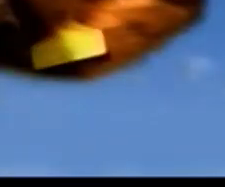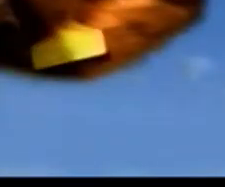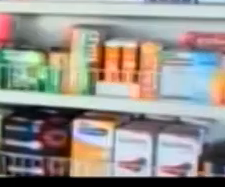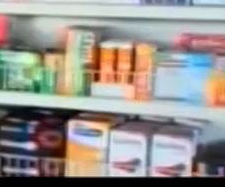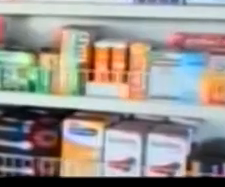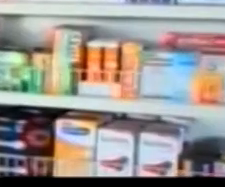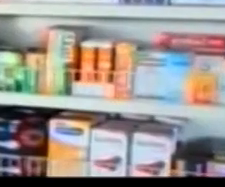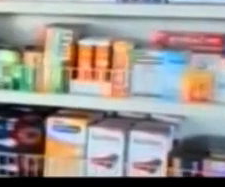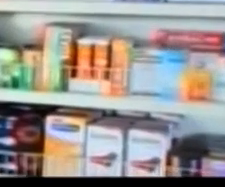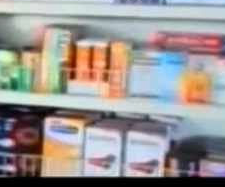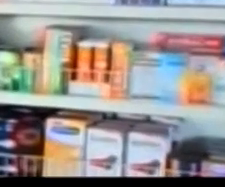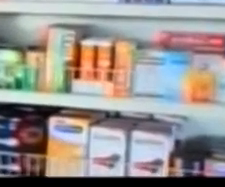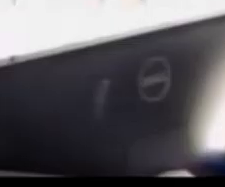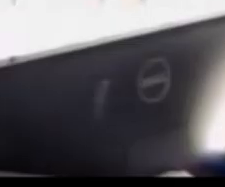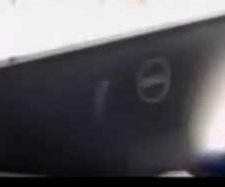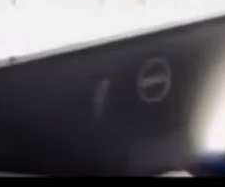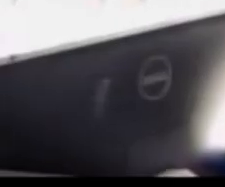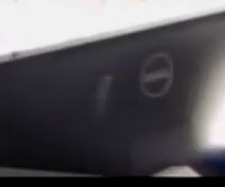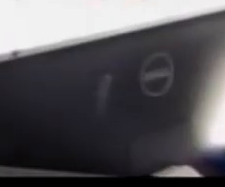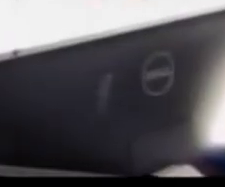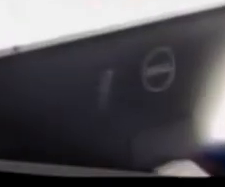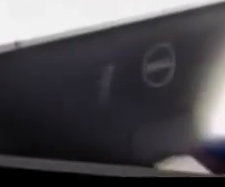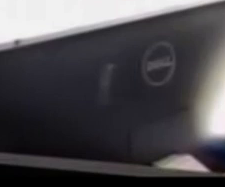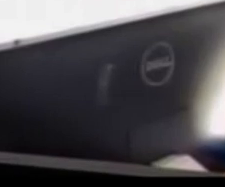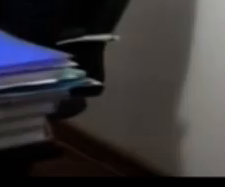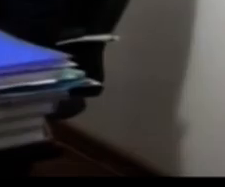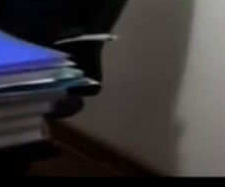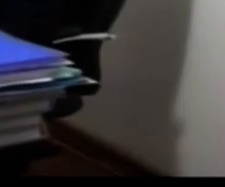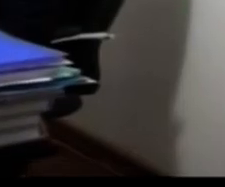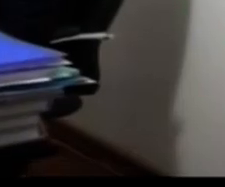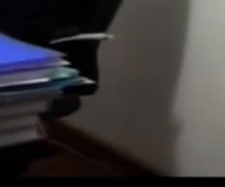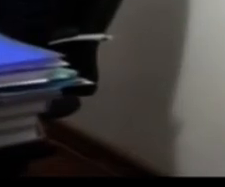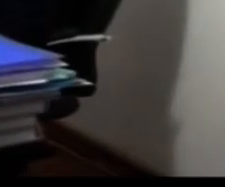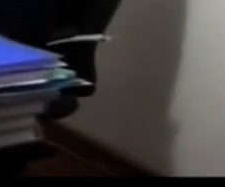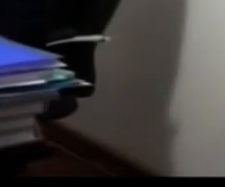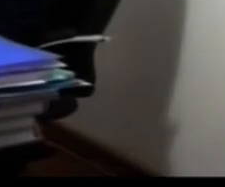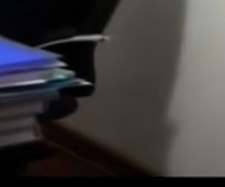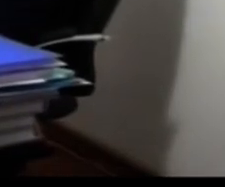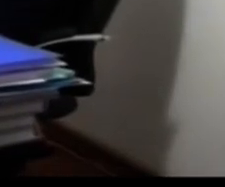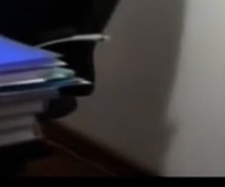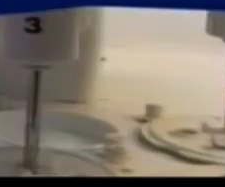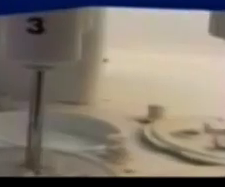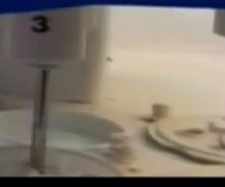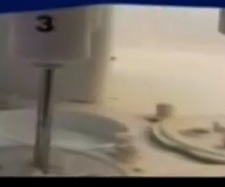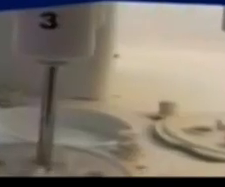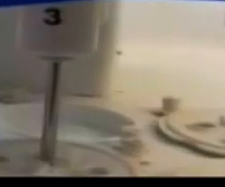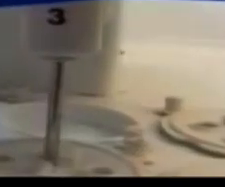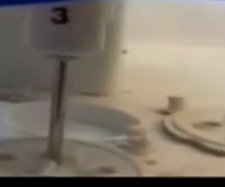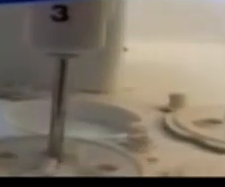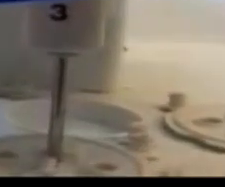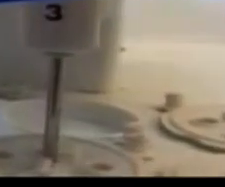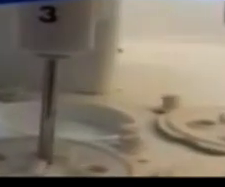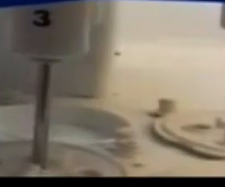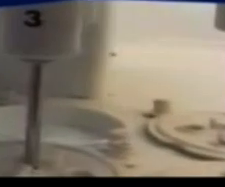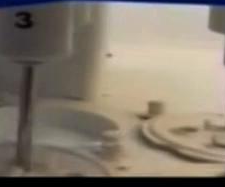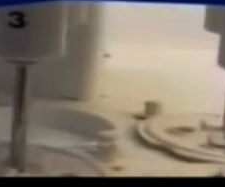agro-vet shops, and health shops, registration and testing of all medicines and allied substances circulating on the Zambian market to assure